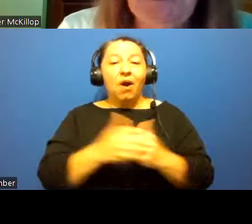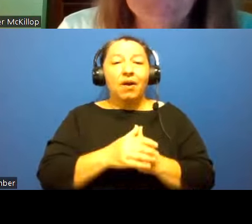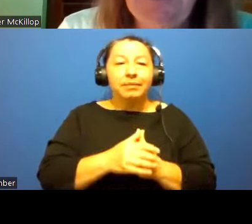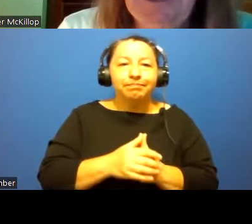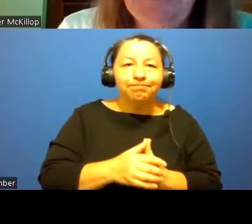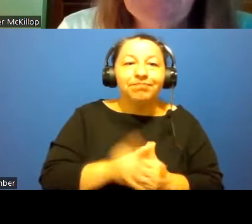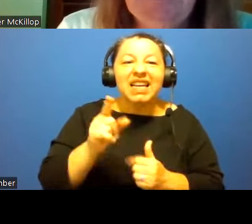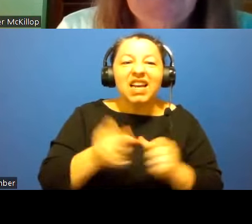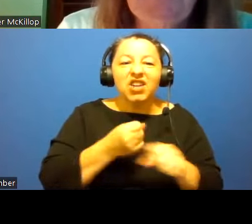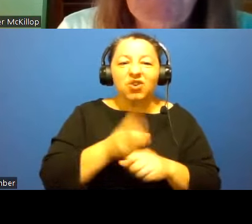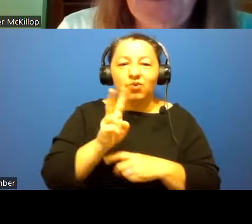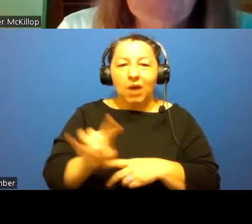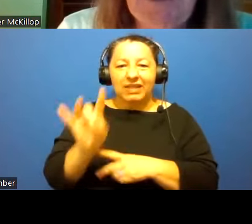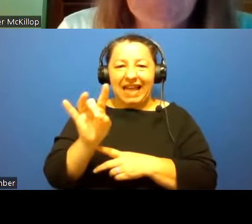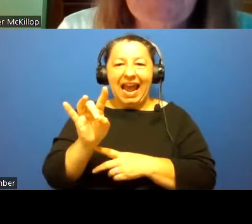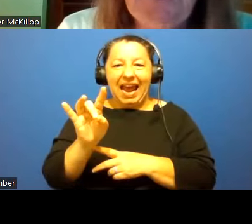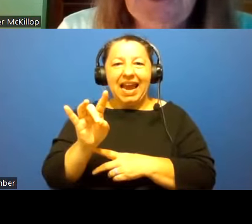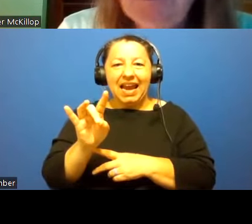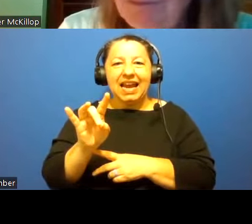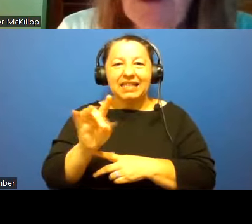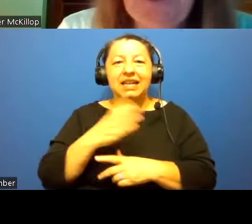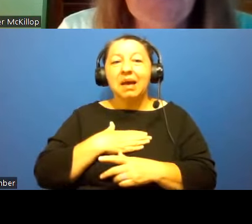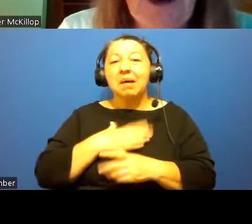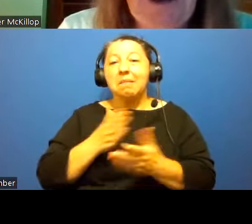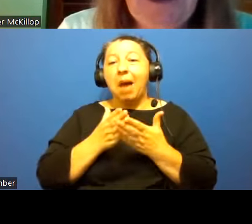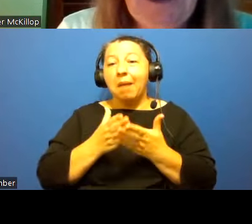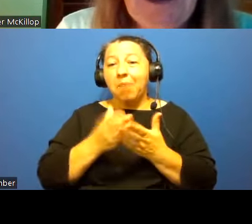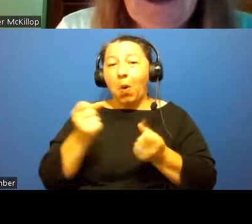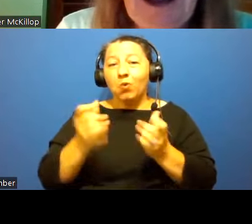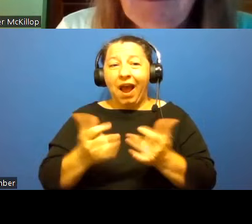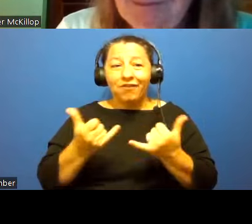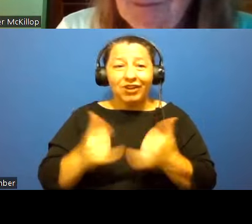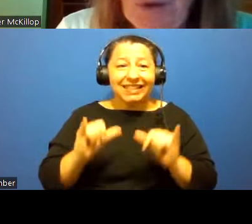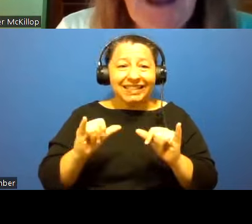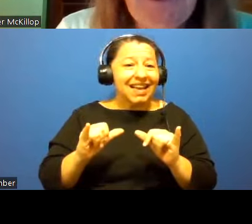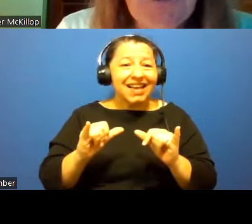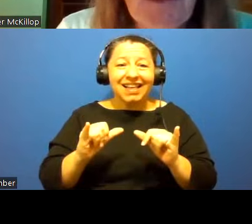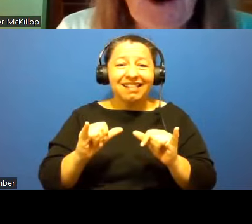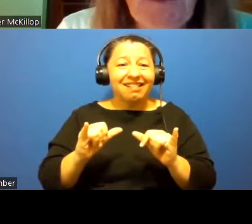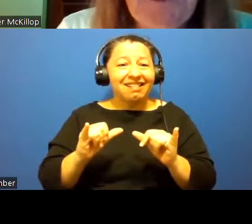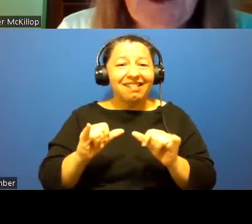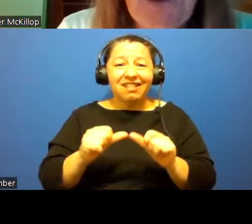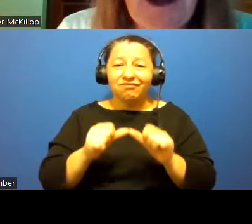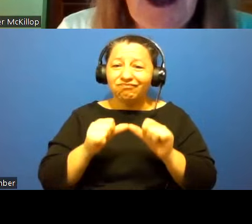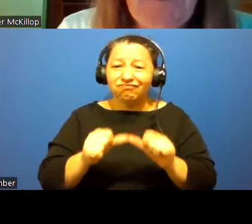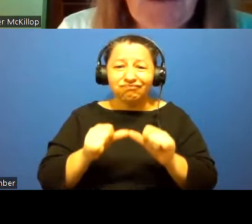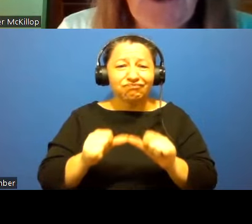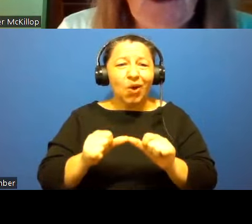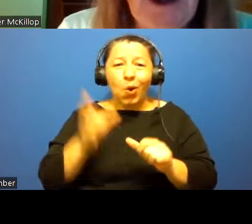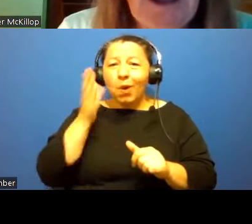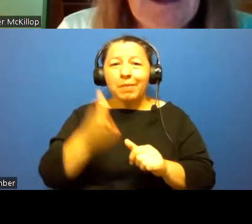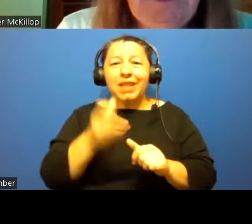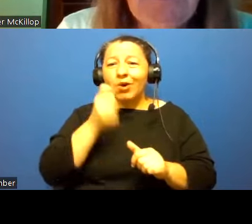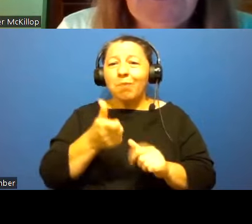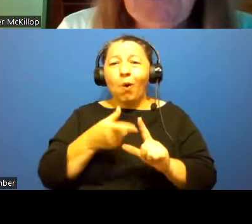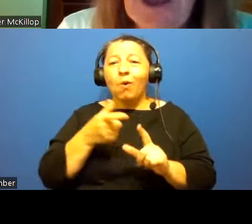in 2008. There's my boat driver still going strong. We'll be out there tomorrow with John Young from Punta